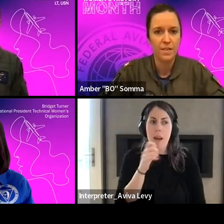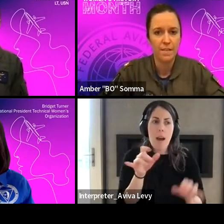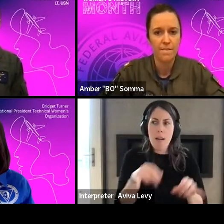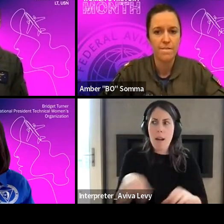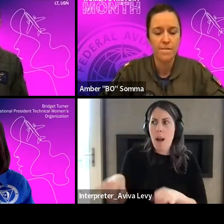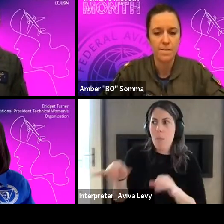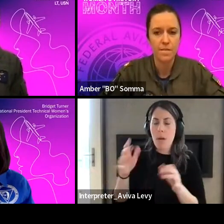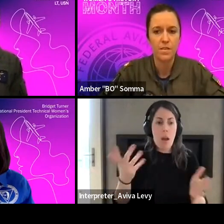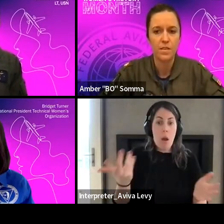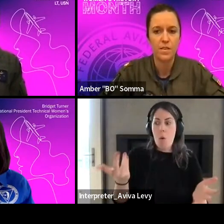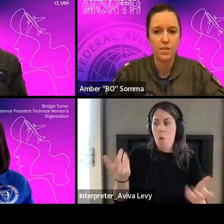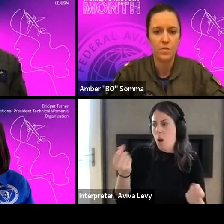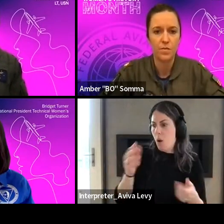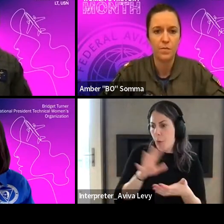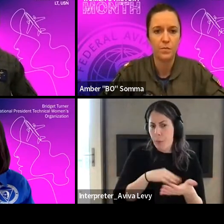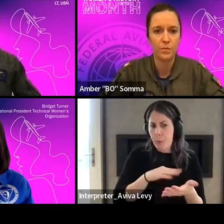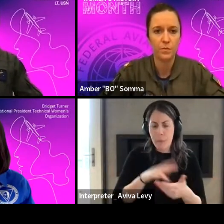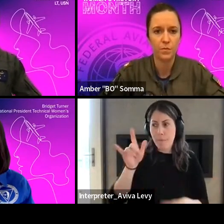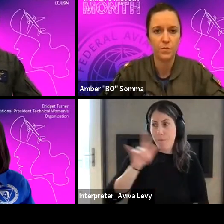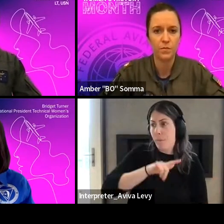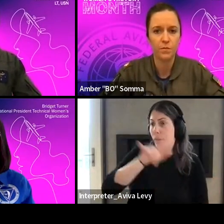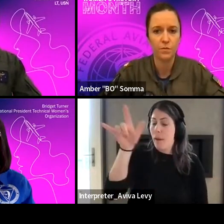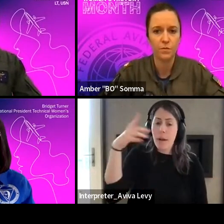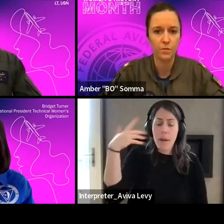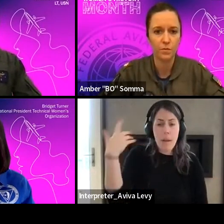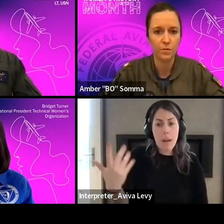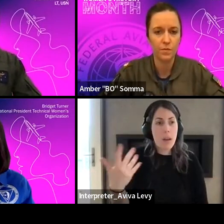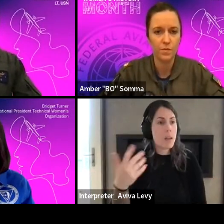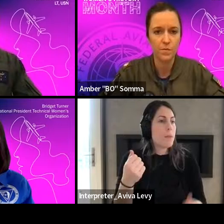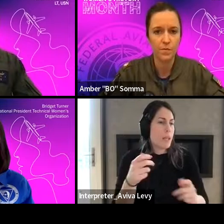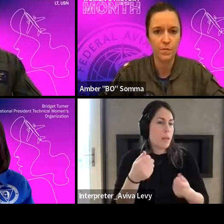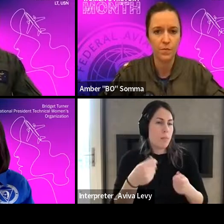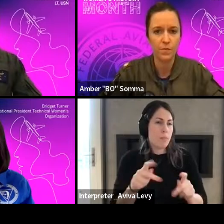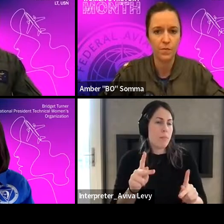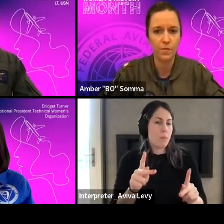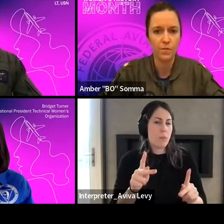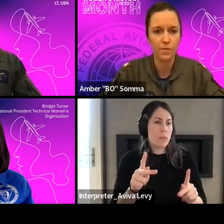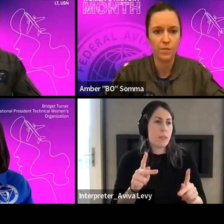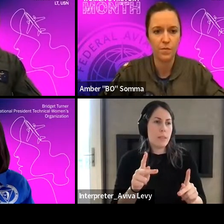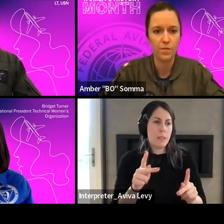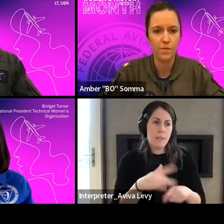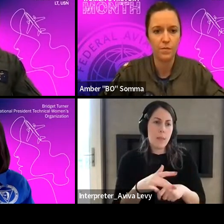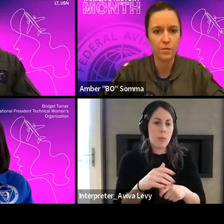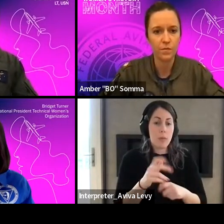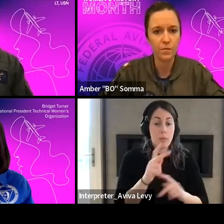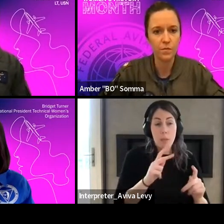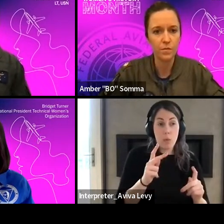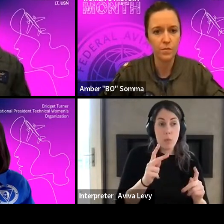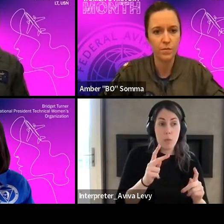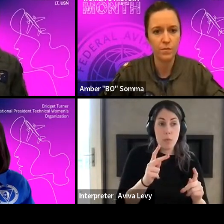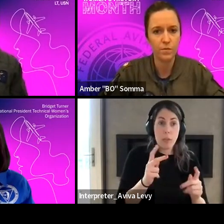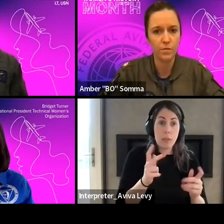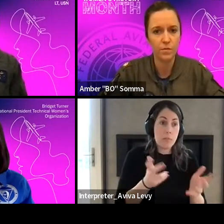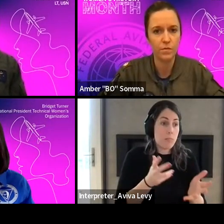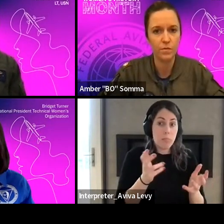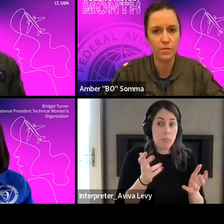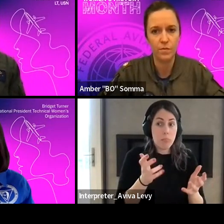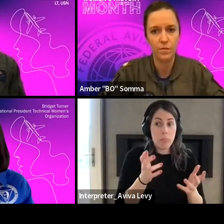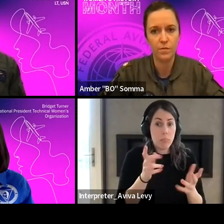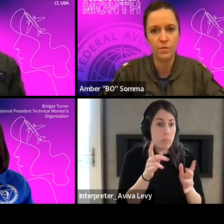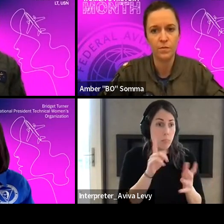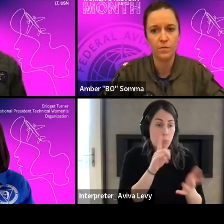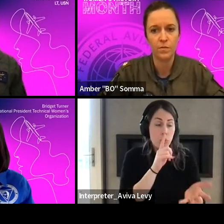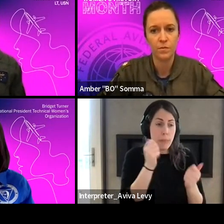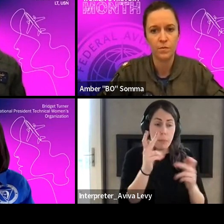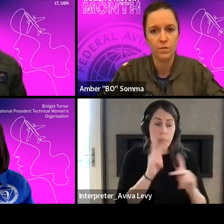do. There aren't that many people who have the opportunity to do this, which makes it really cool. But if you want it, you can do it. You know, you just have to work really